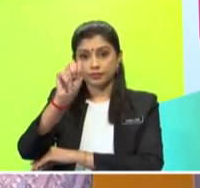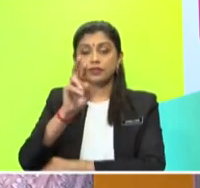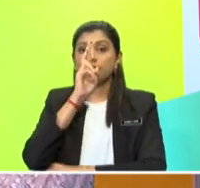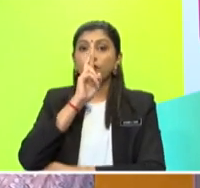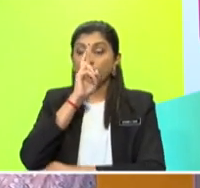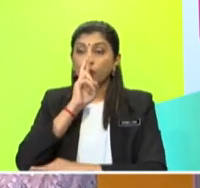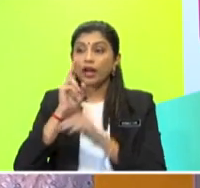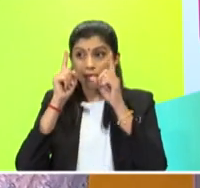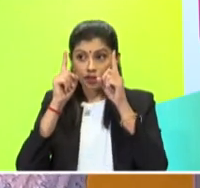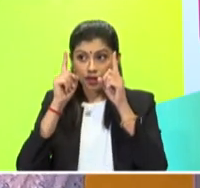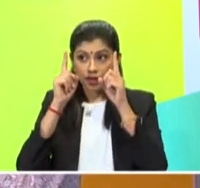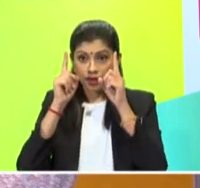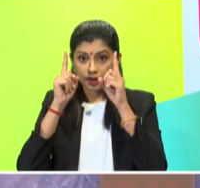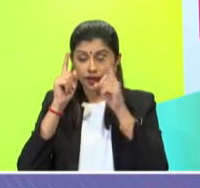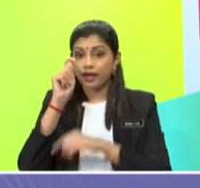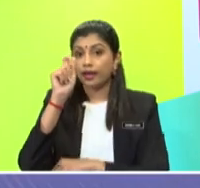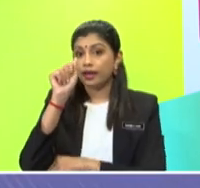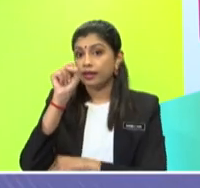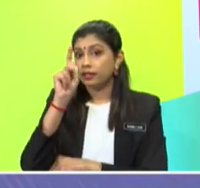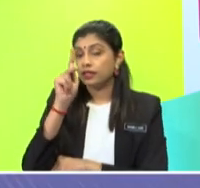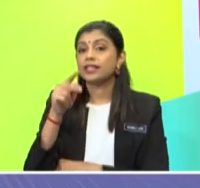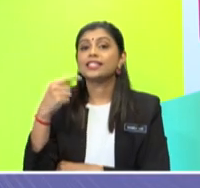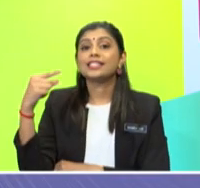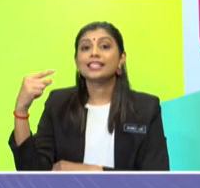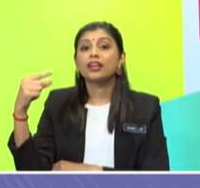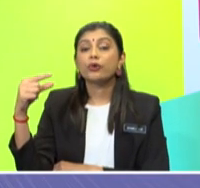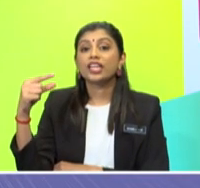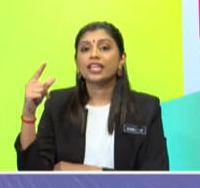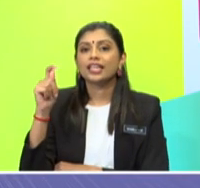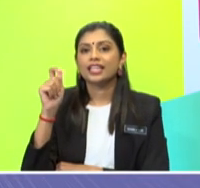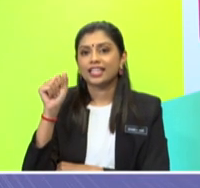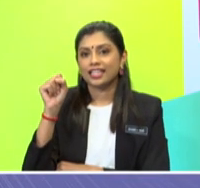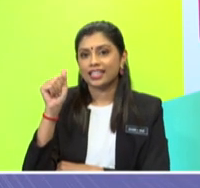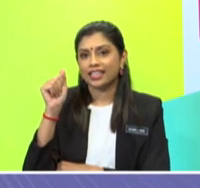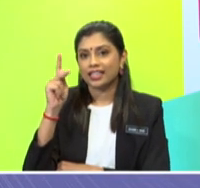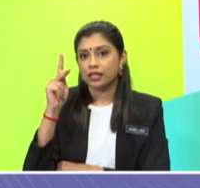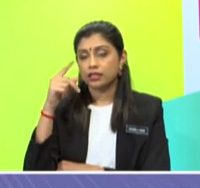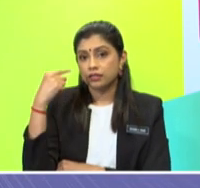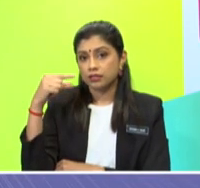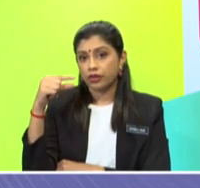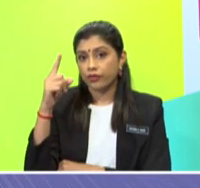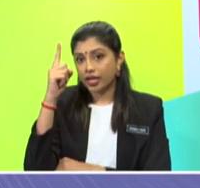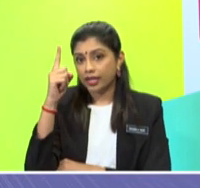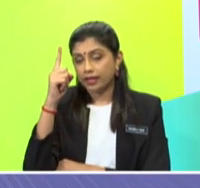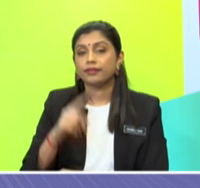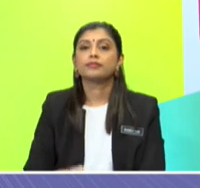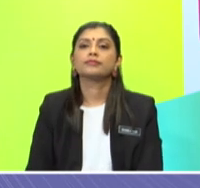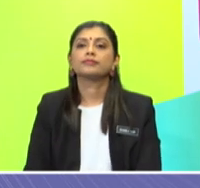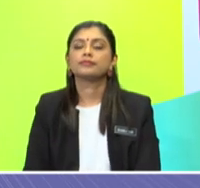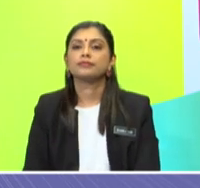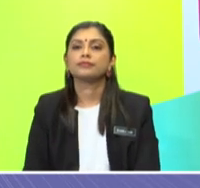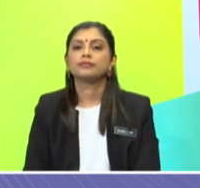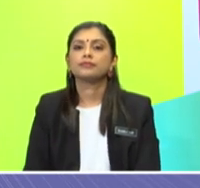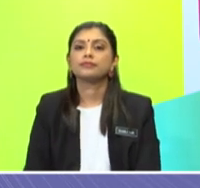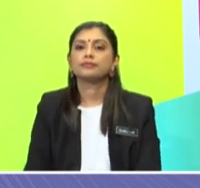be focusing specifically on the information in Malaysia. So we don't talk about other countries, but we focus